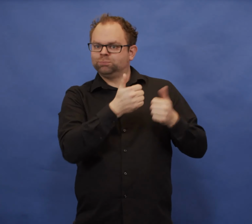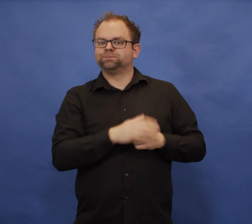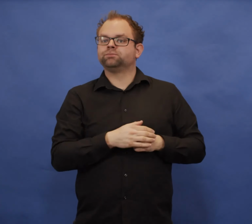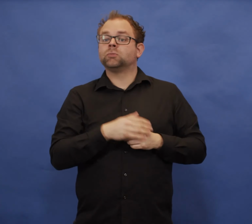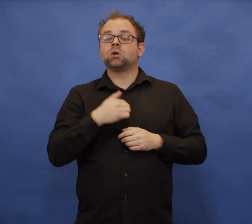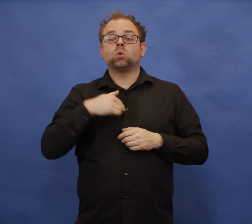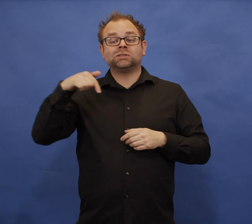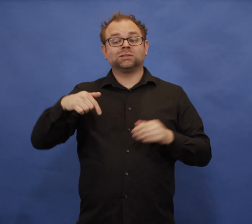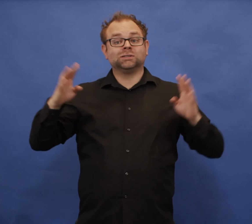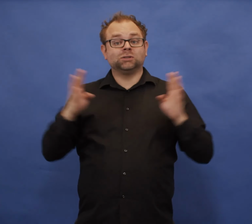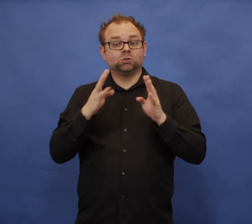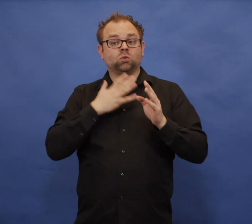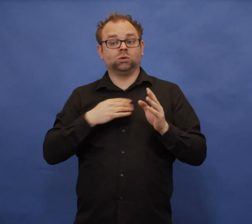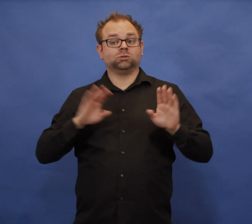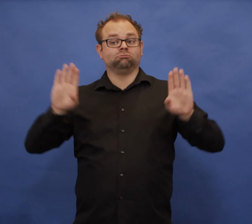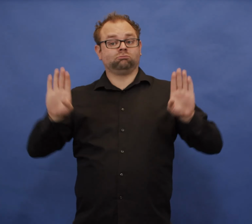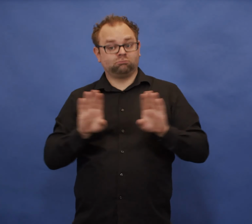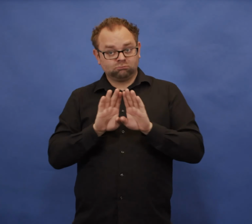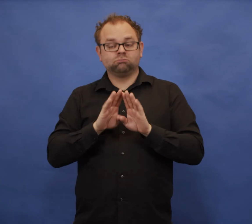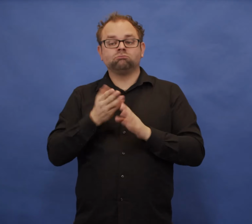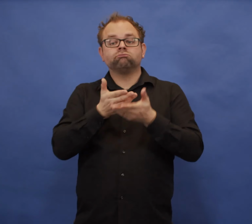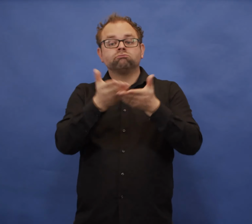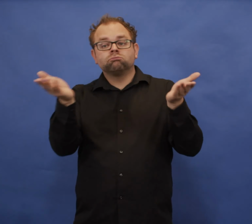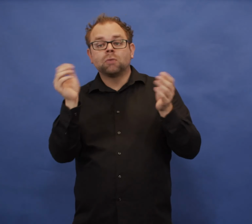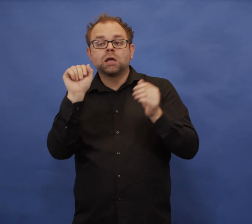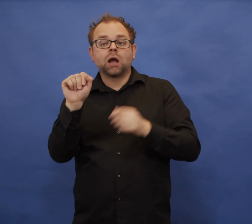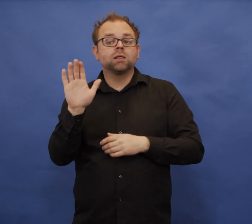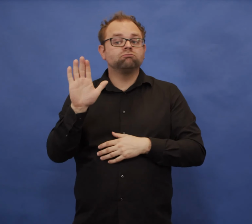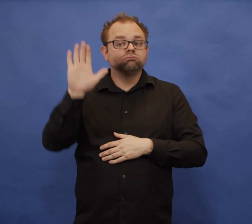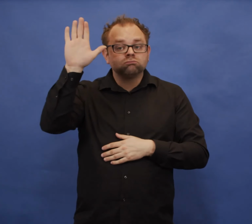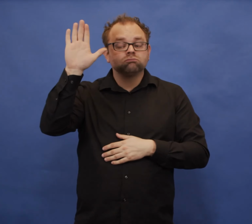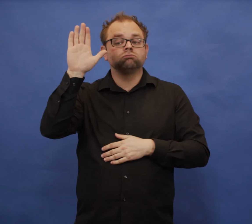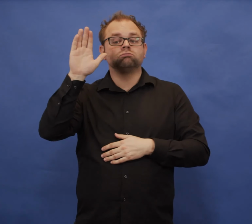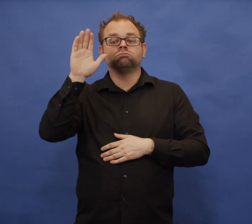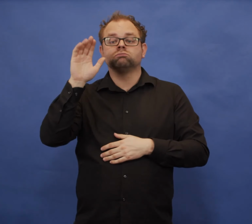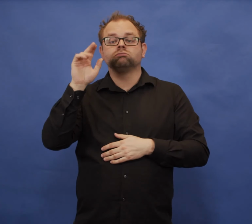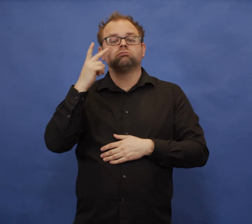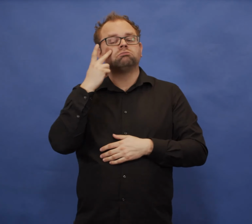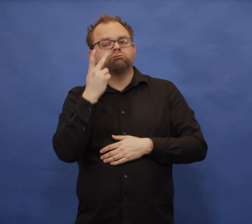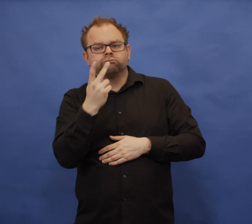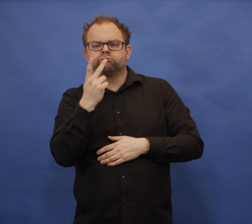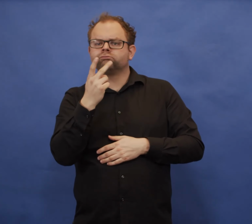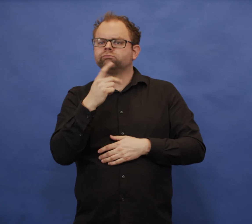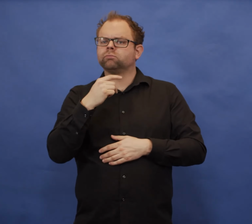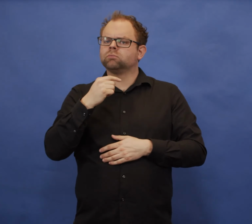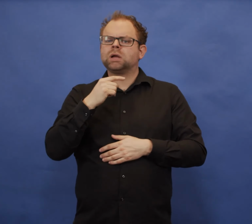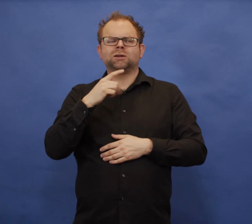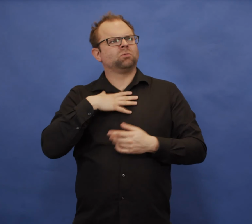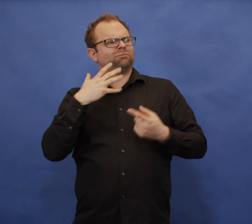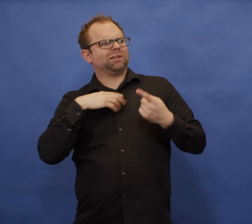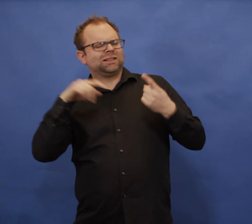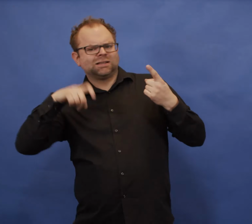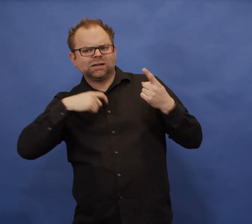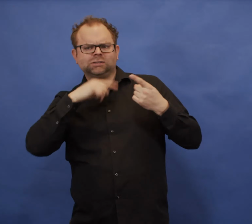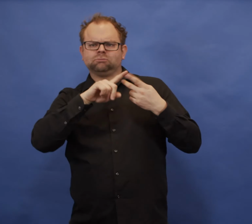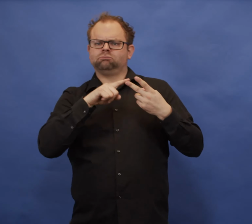needs and support for people with disability in working age. And may I first please ask